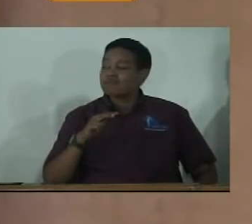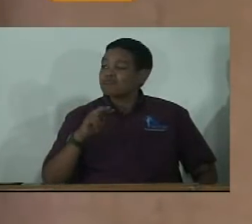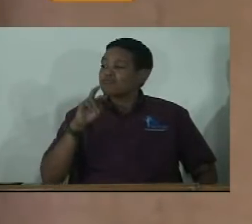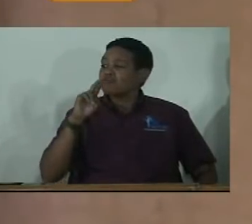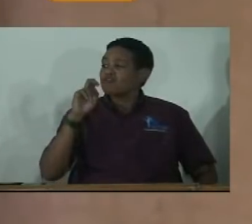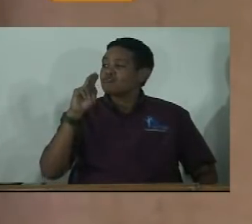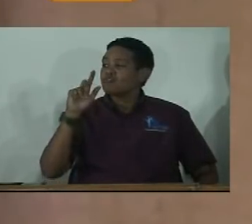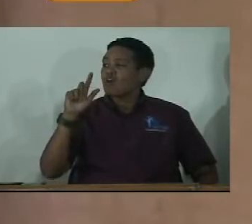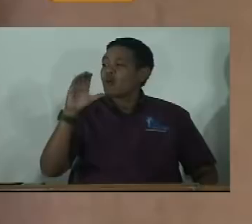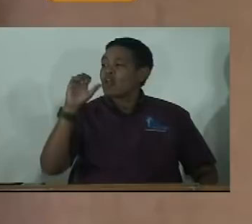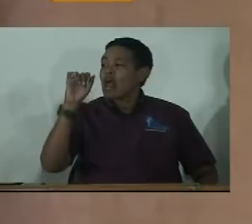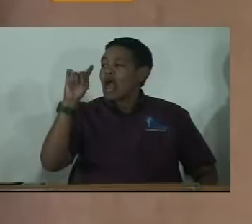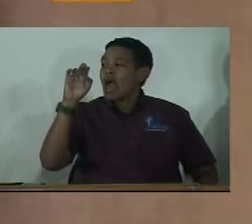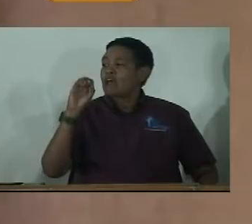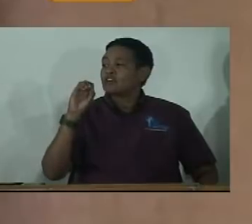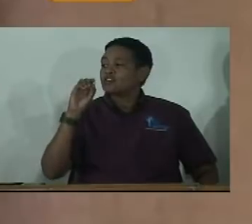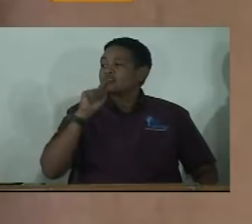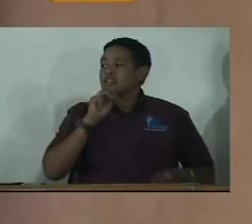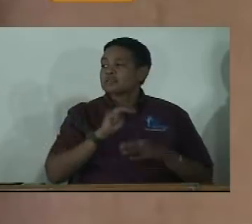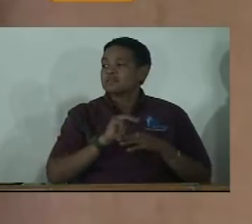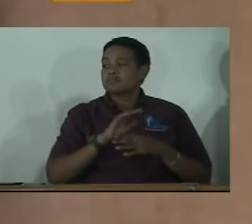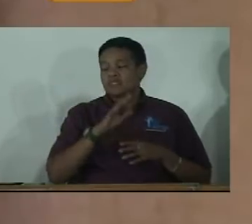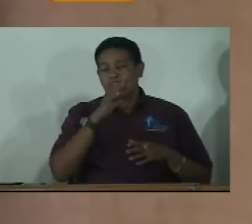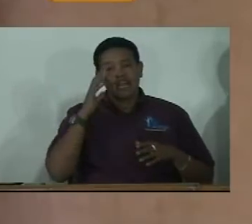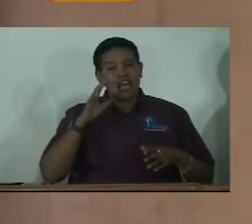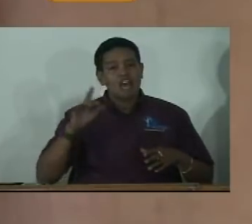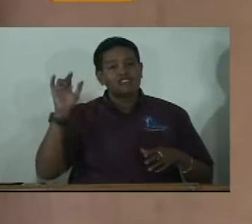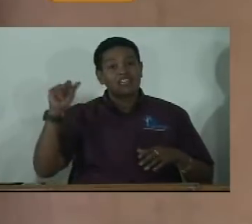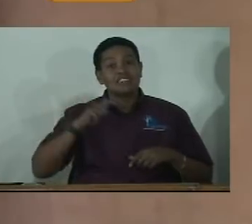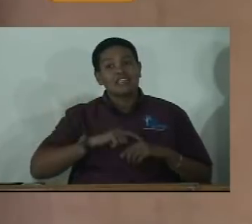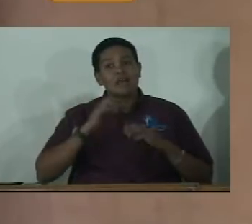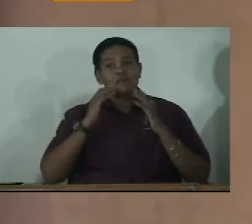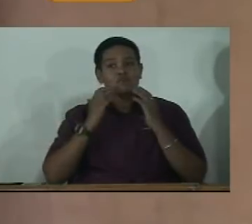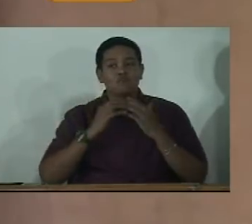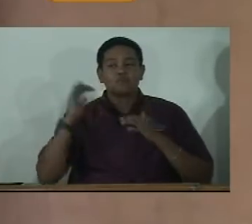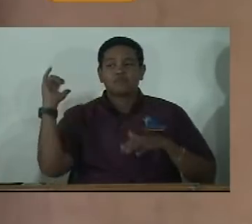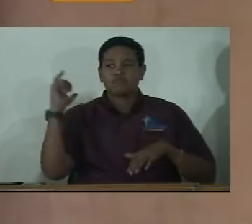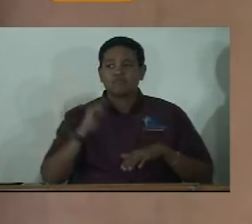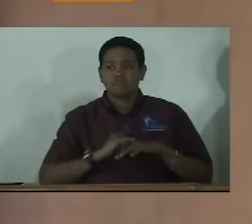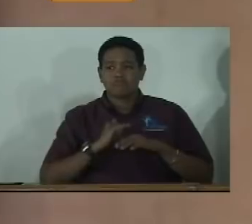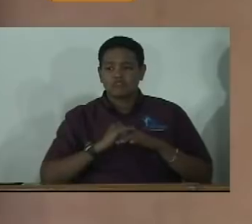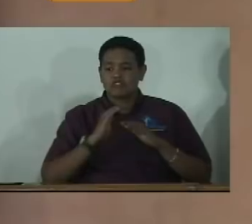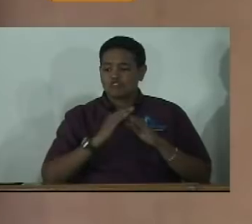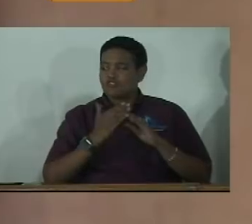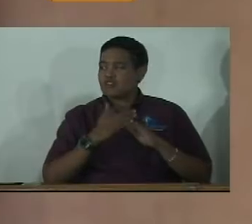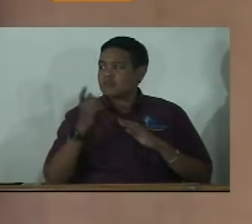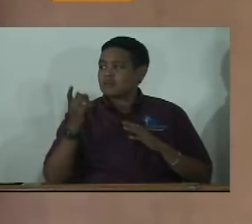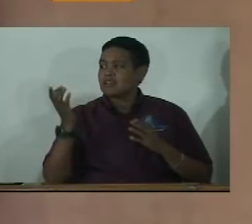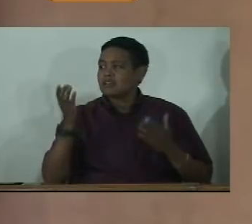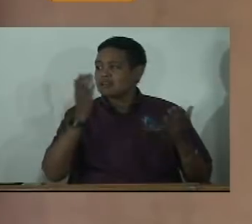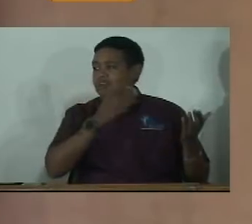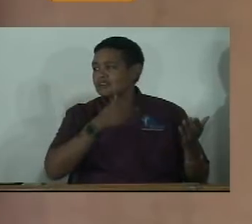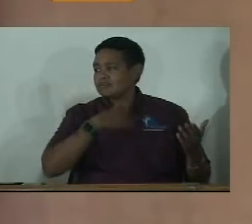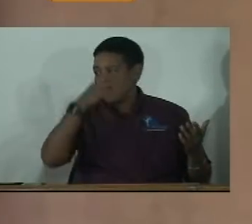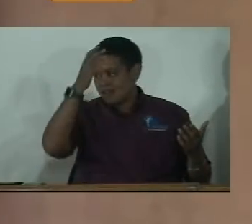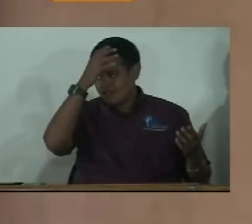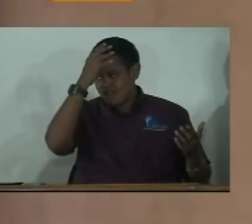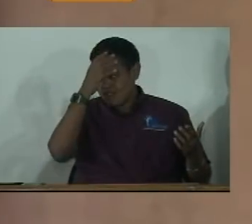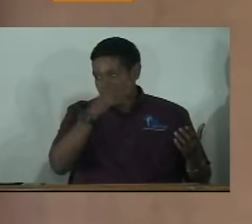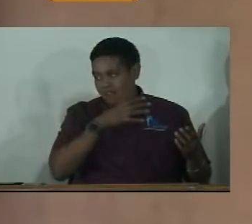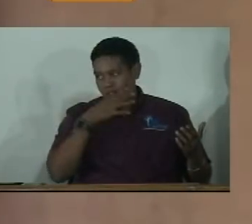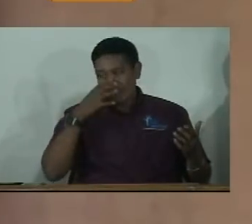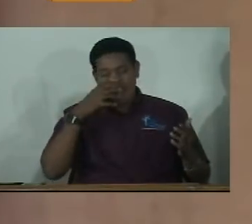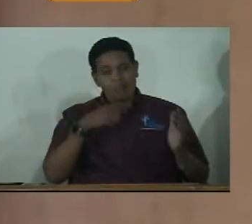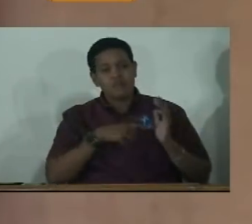Castro, then Minister of Agriculture of Cuba, visited Jamaica, he was taken to my father's farm to